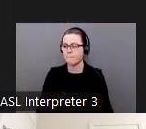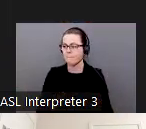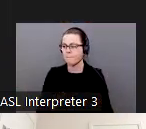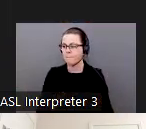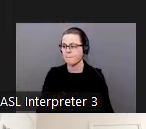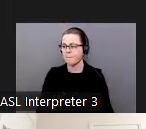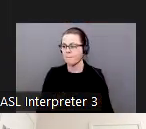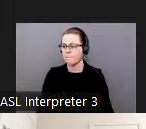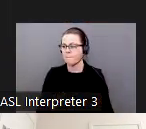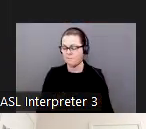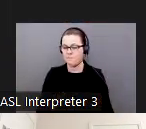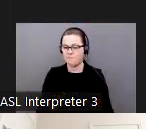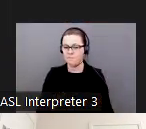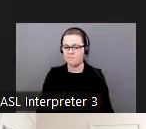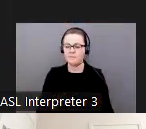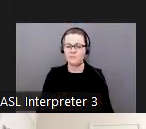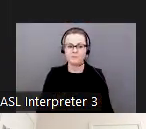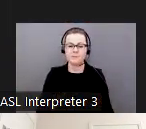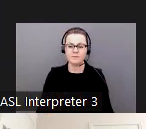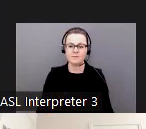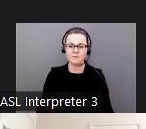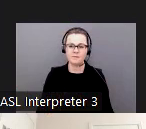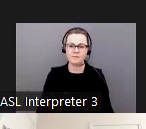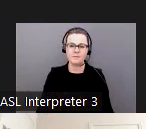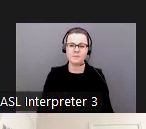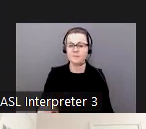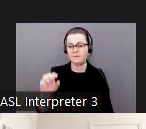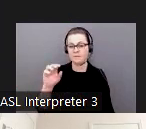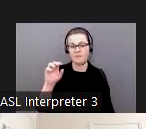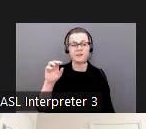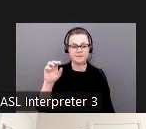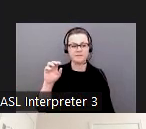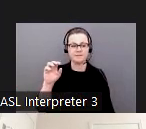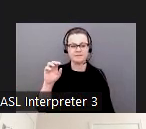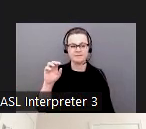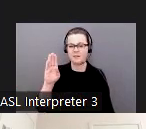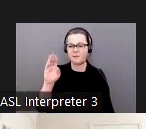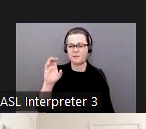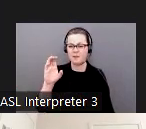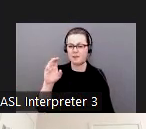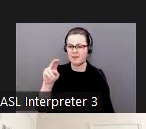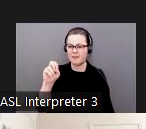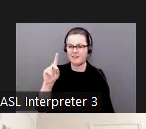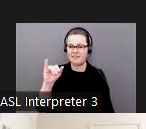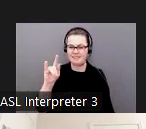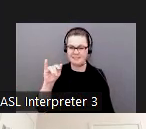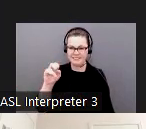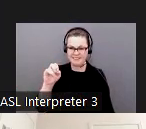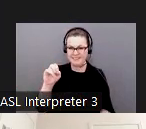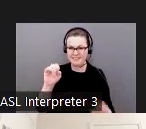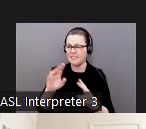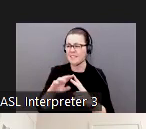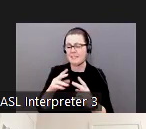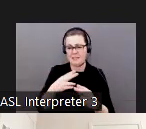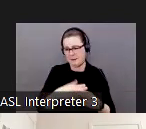Rayanne. Before I start with the presentation, I just wanted to restate the names that Rayanne struggled a